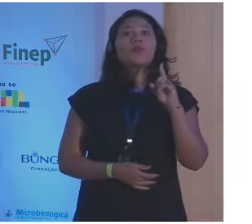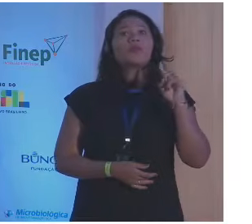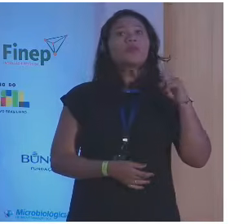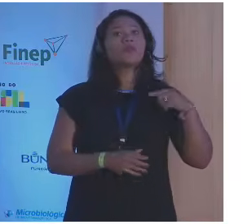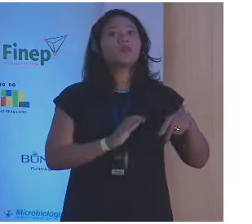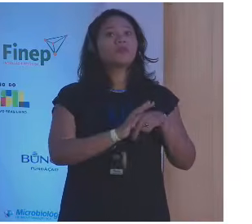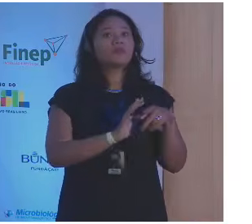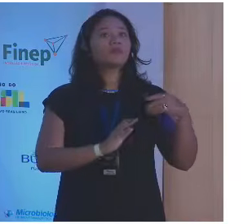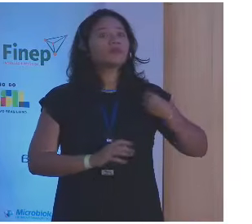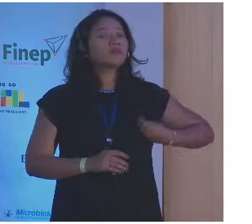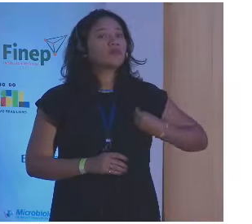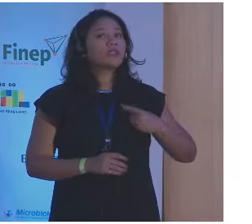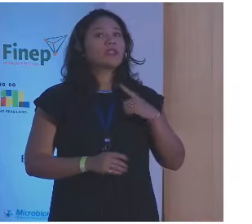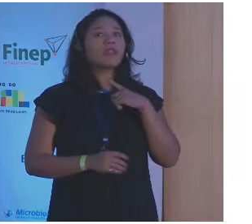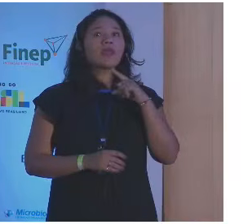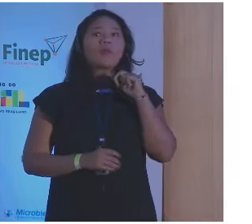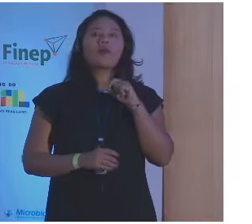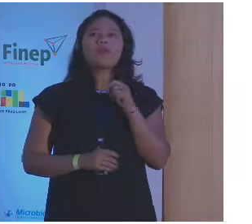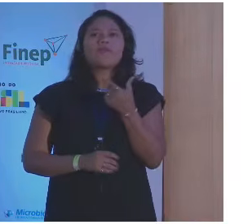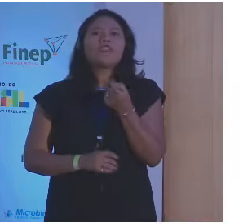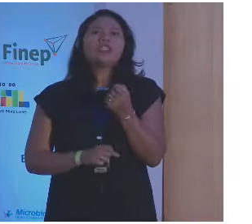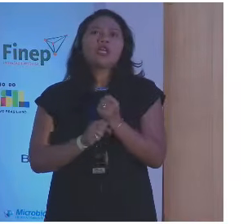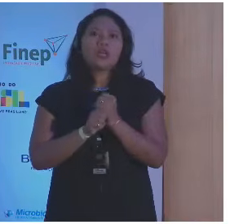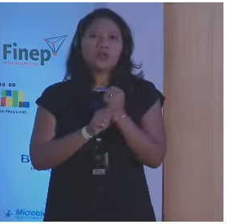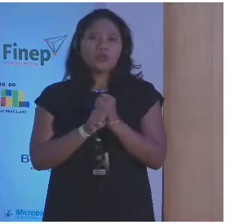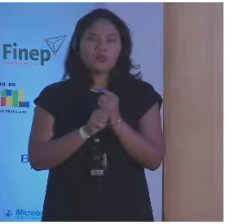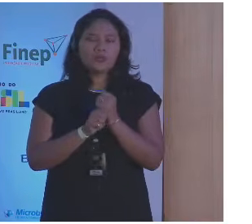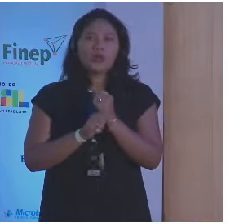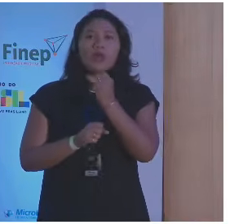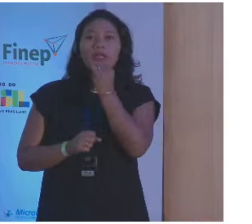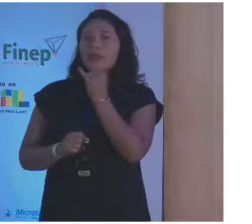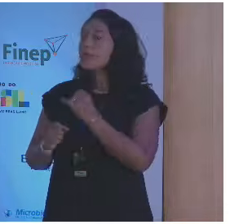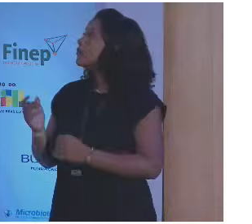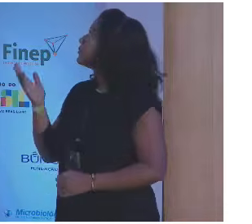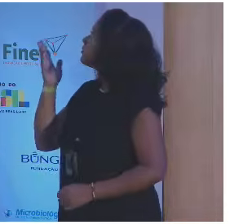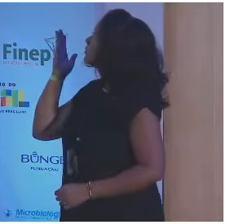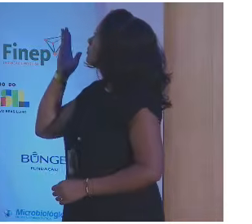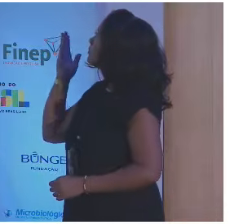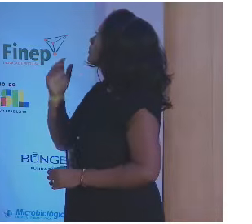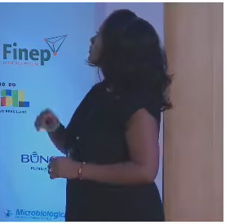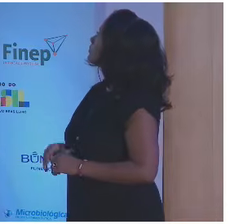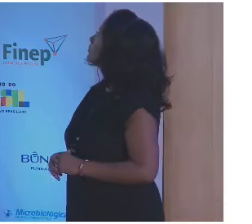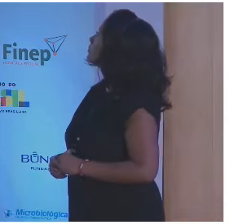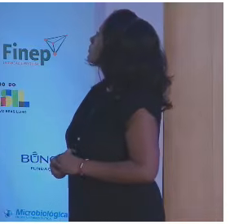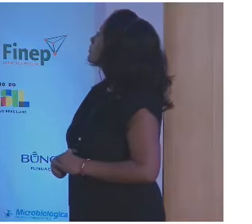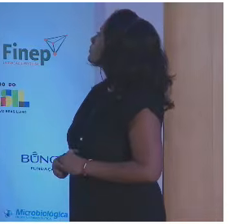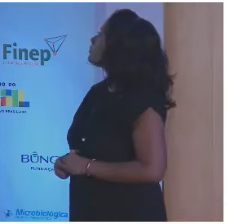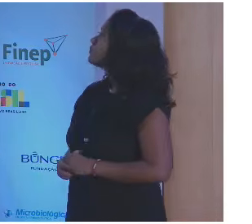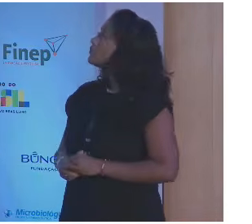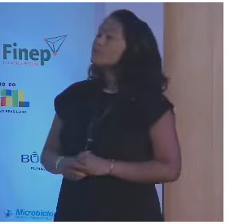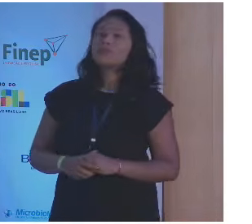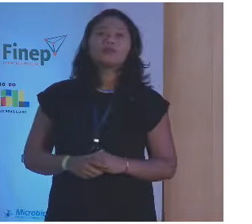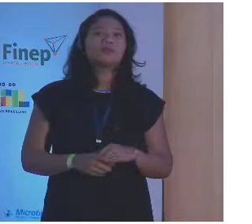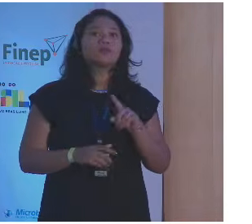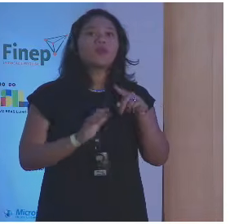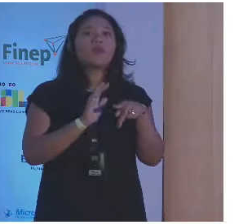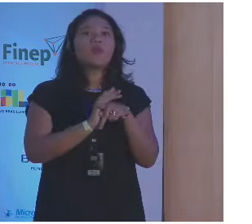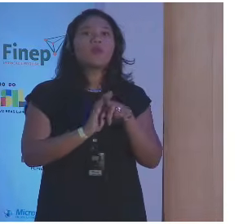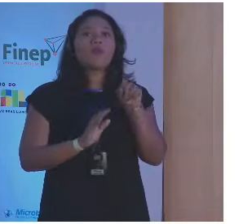this is 20 years ago, but you have the example that was shown by the Canadian Coast Guard where you can compare if you fall in the